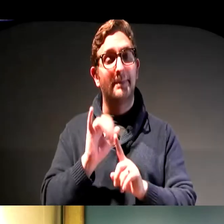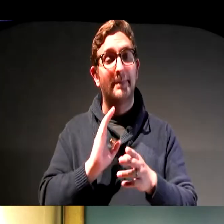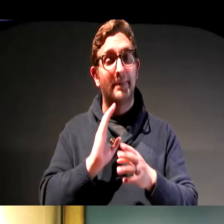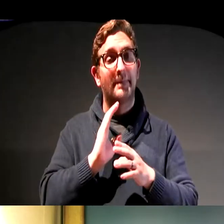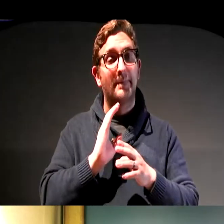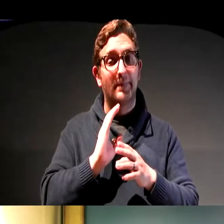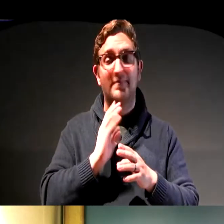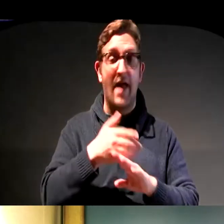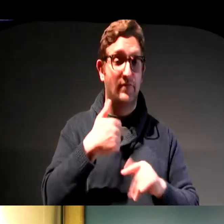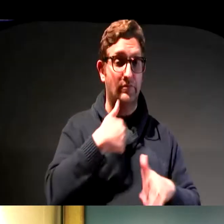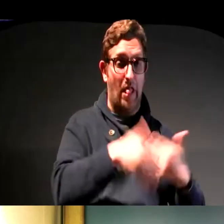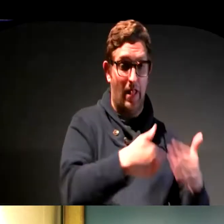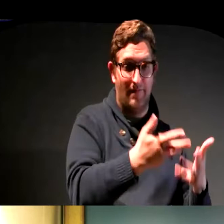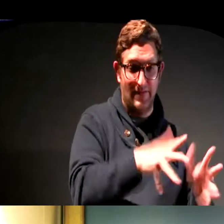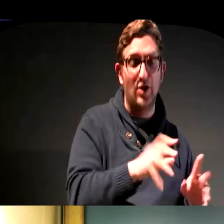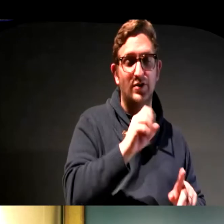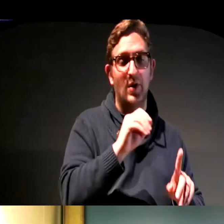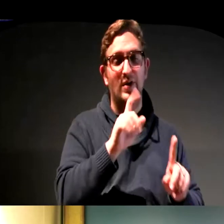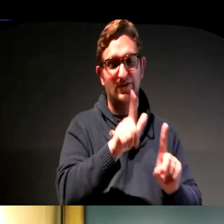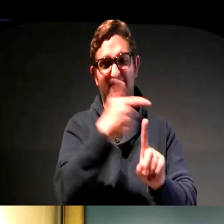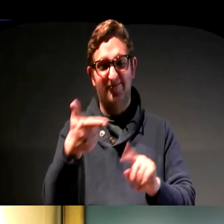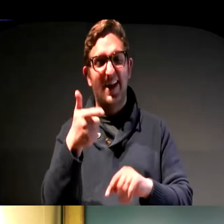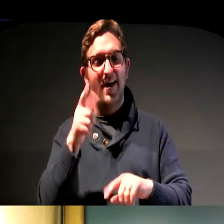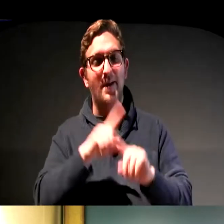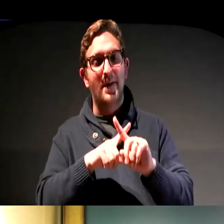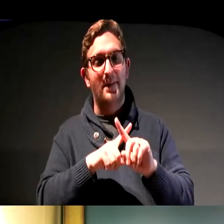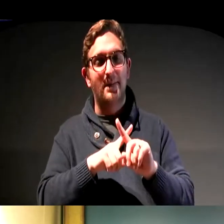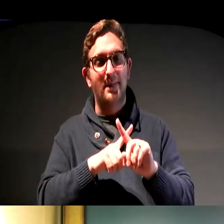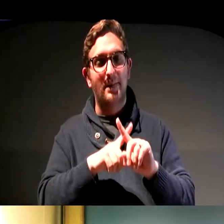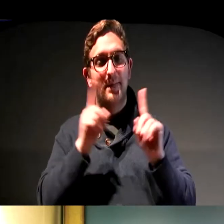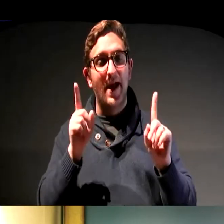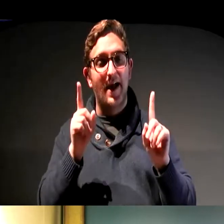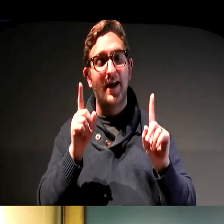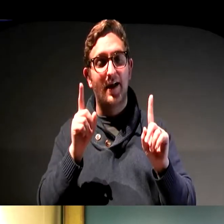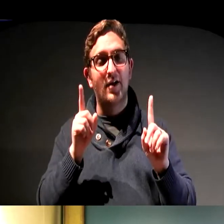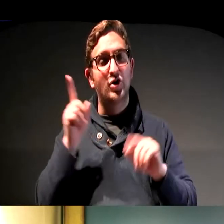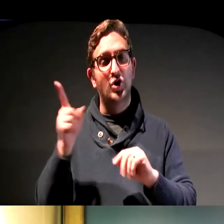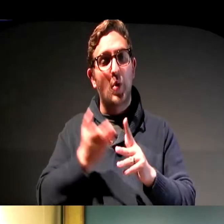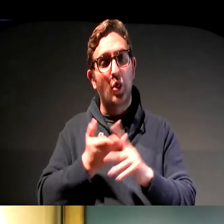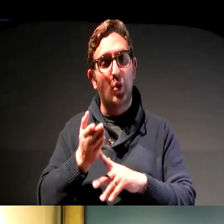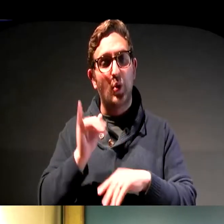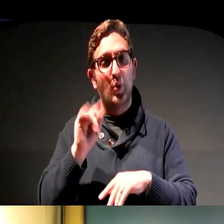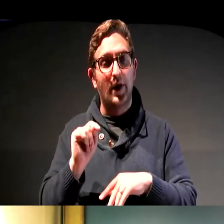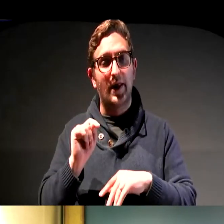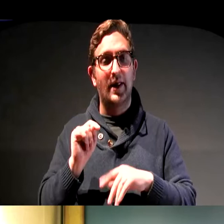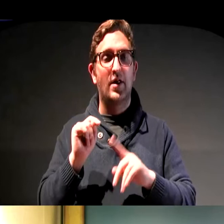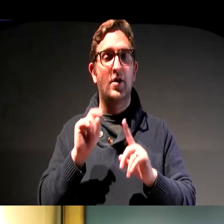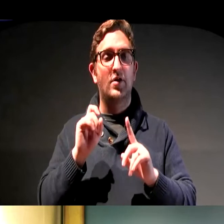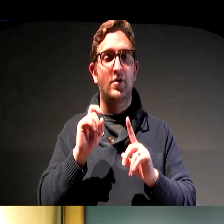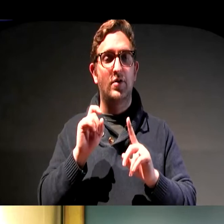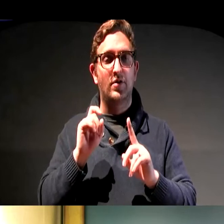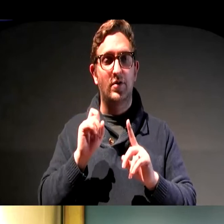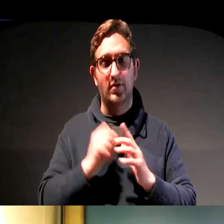realize she was. And so we were kind of working through it, and she had some injuries. She was a professional musician and she got injured.